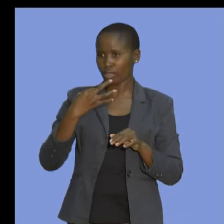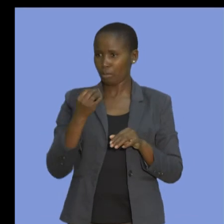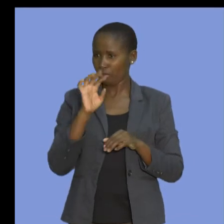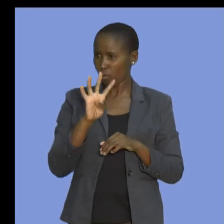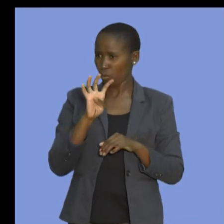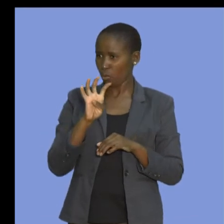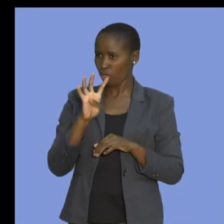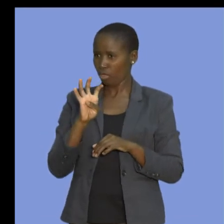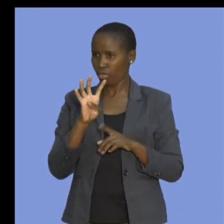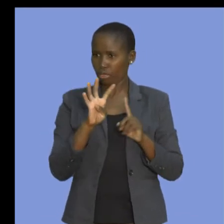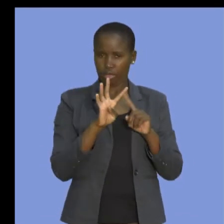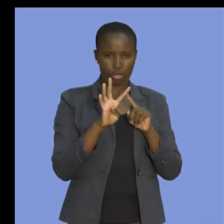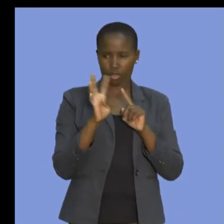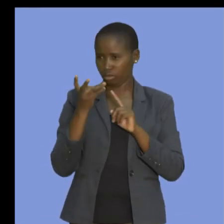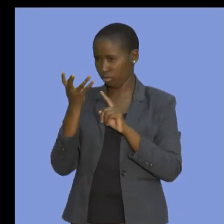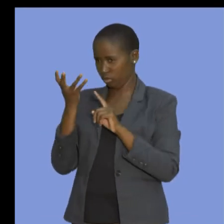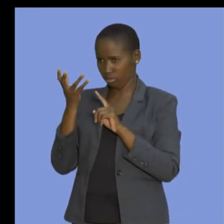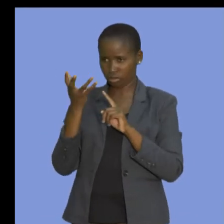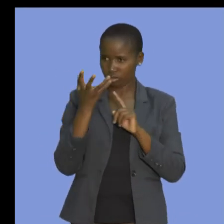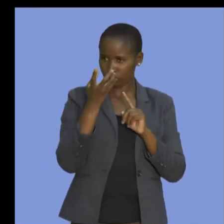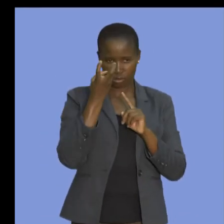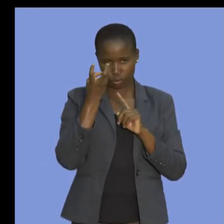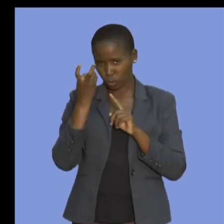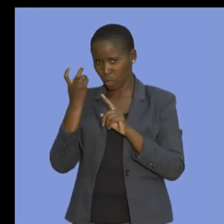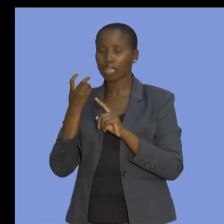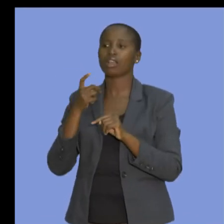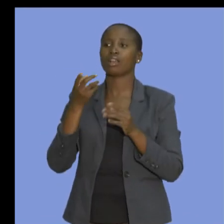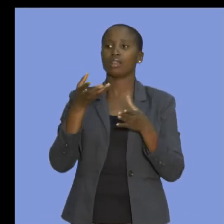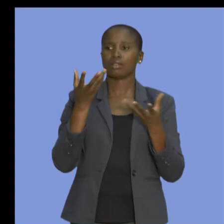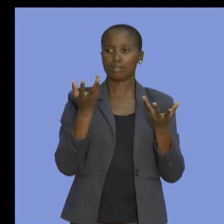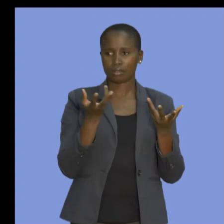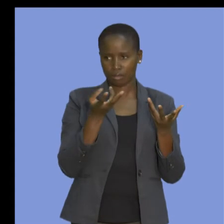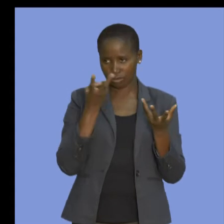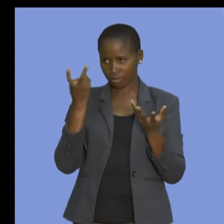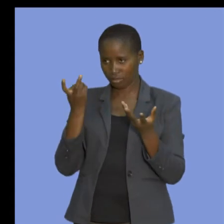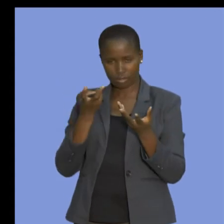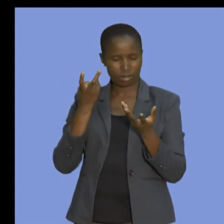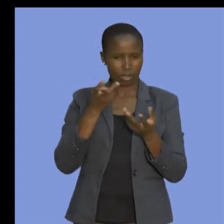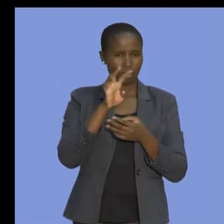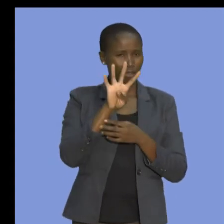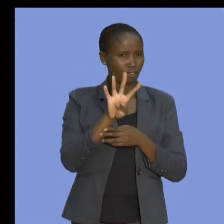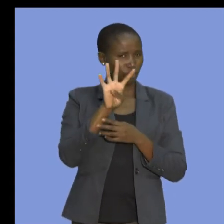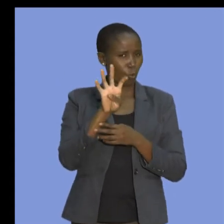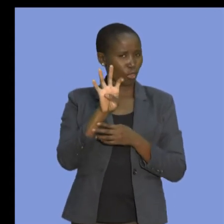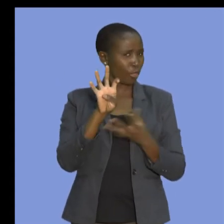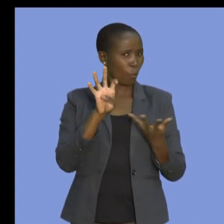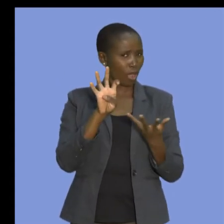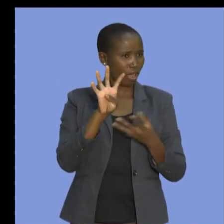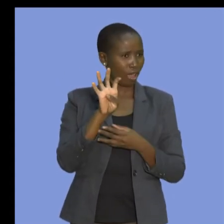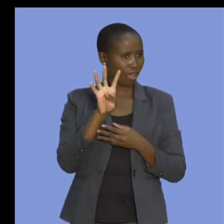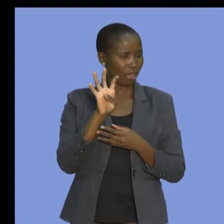be somewhere here. There we see. Where is the fourth one?